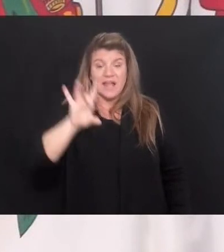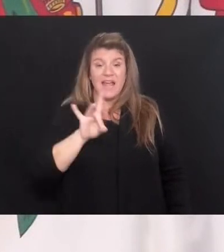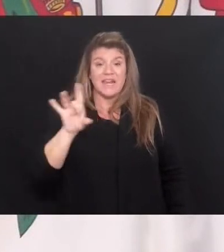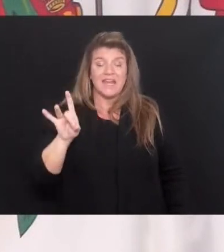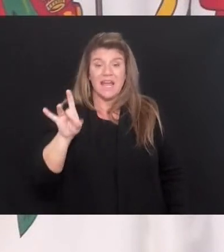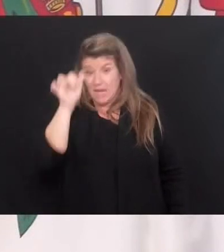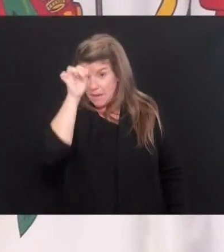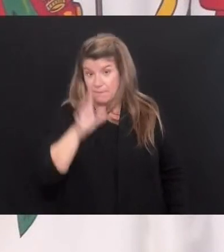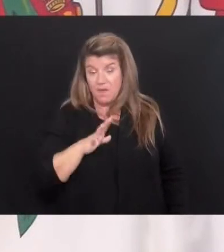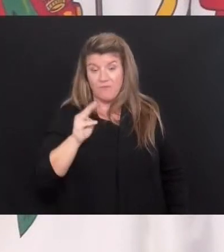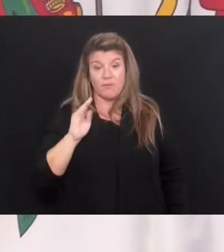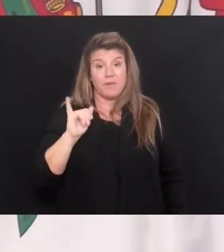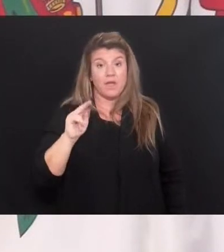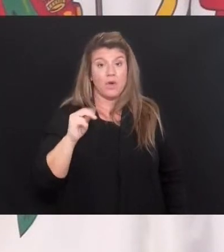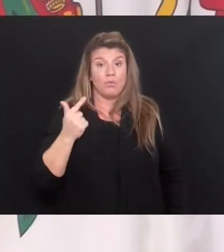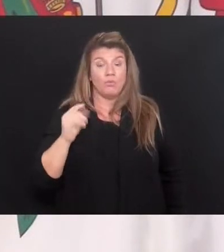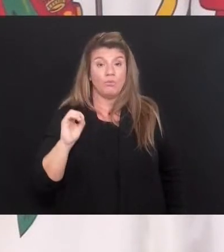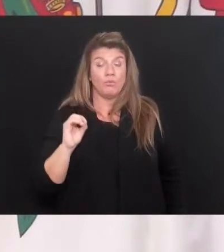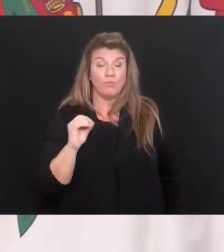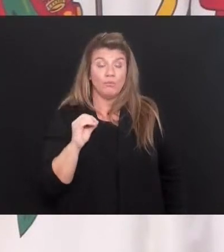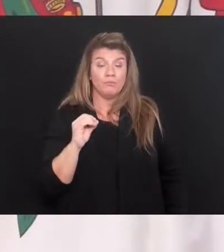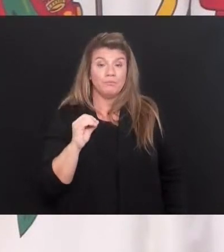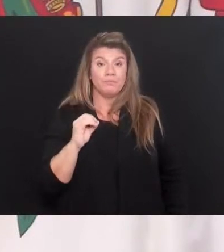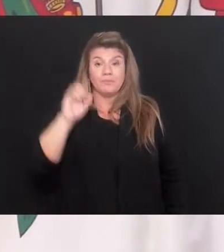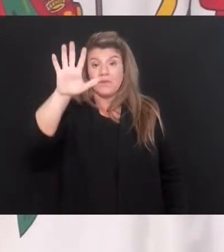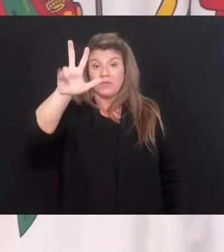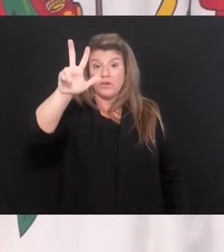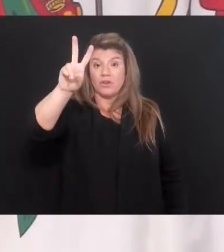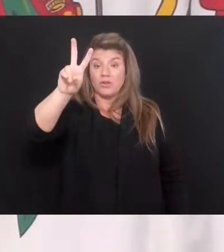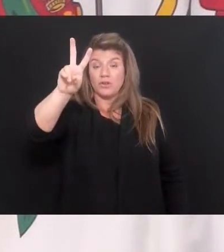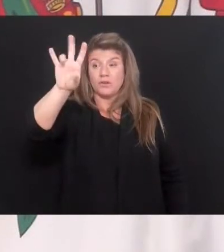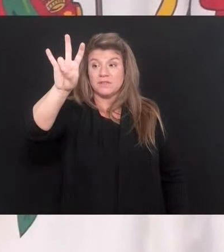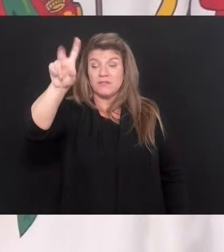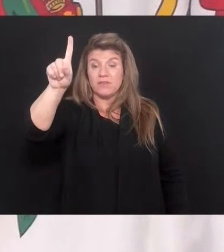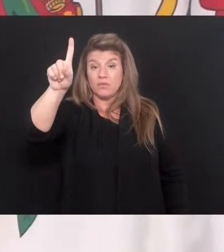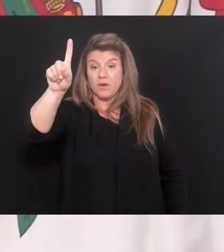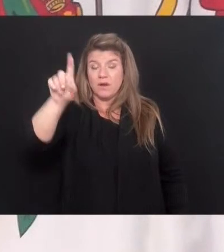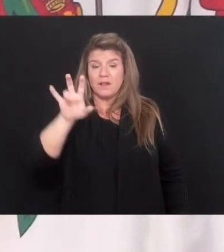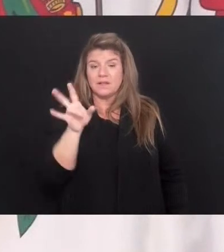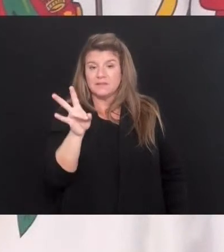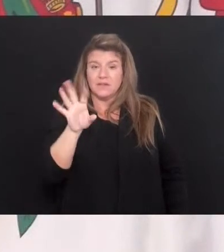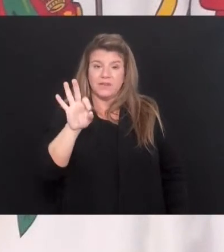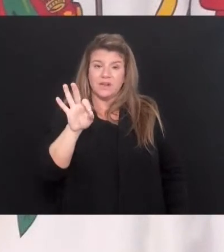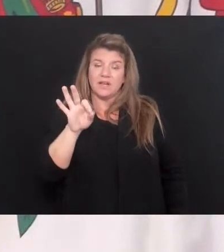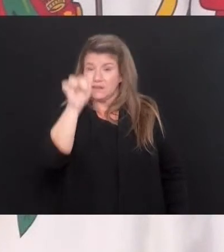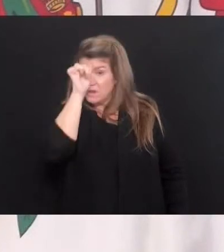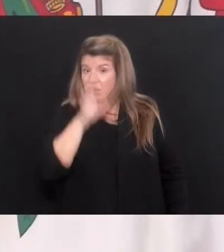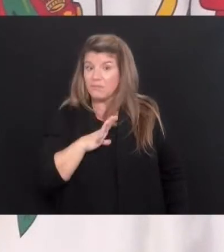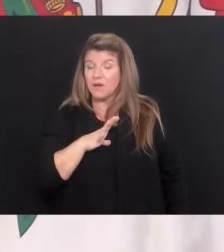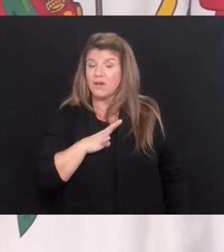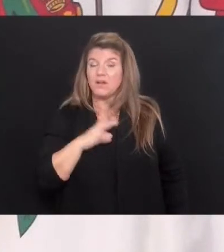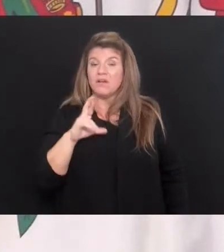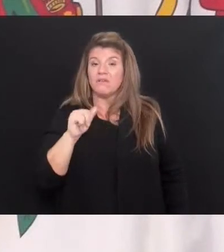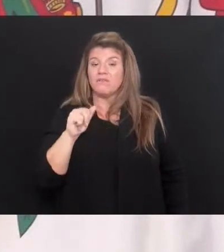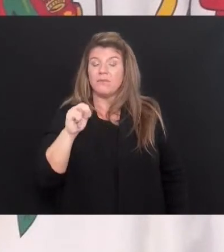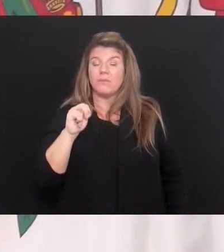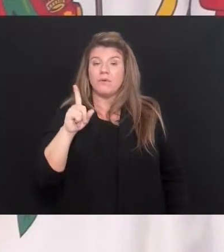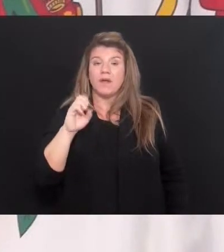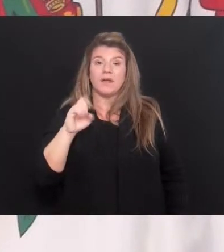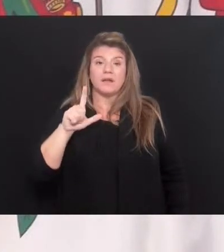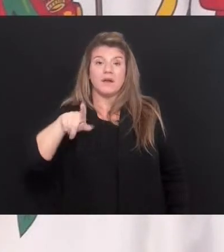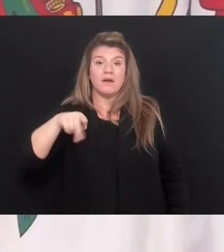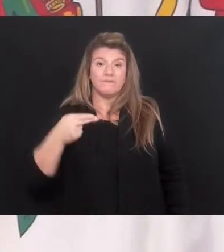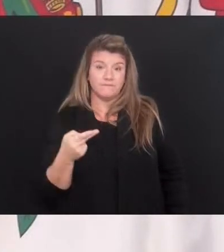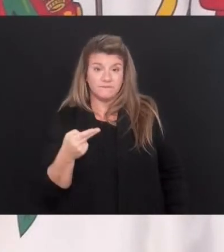88-year-old male from Mingo County. The 3,271st death, a 79-year-old male from Randolph County.